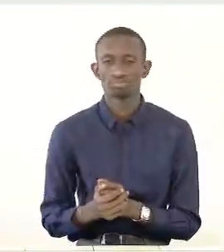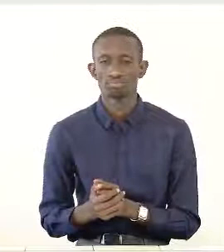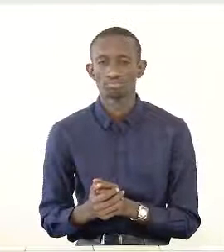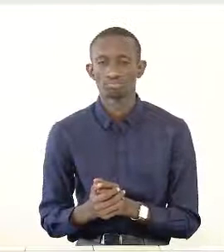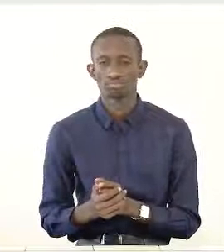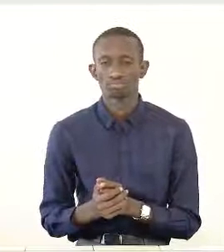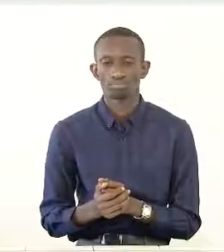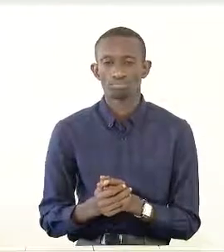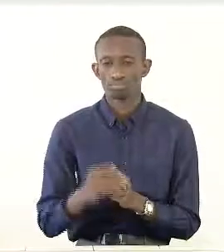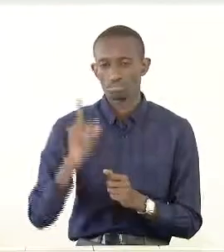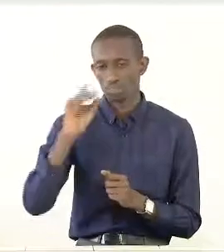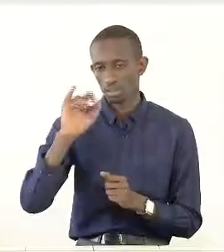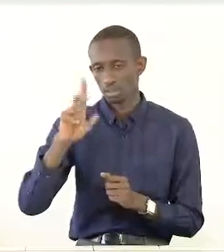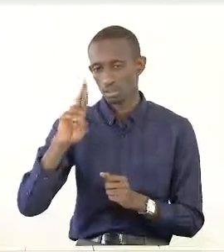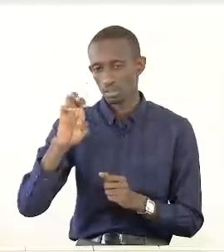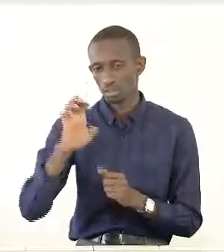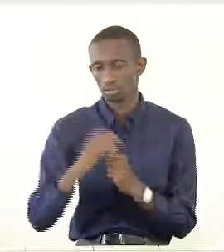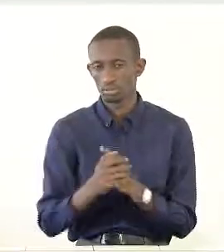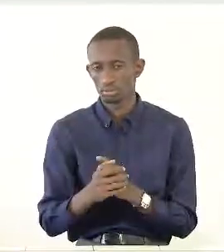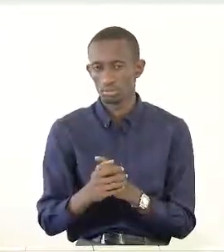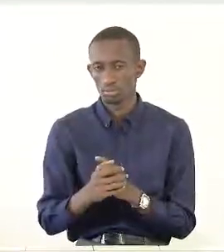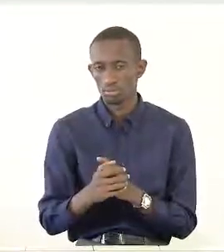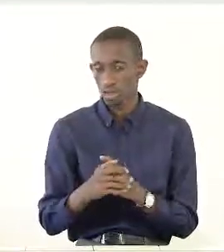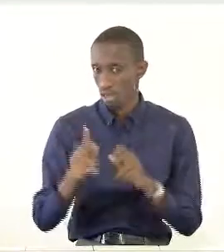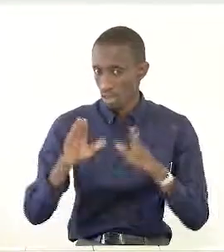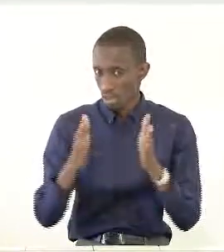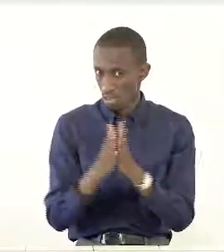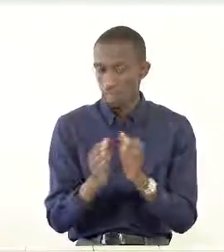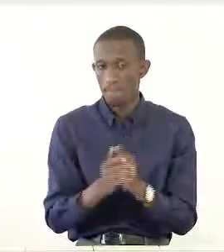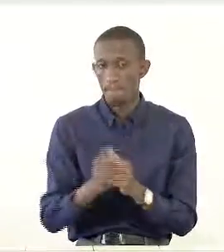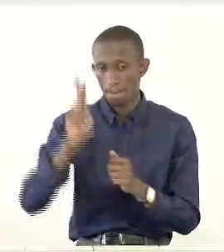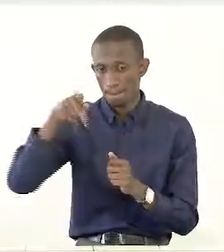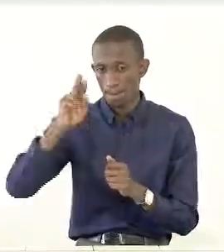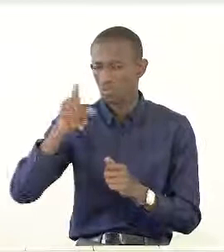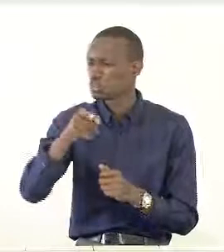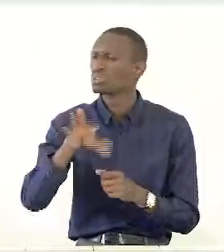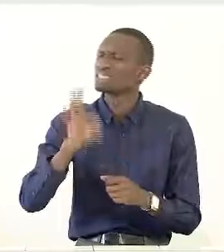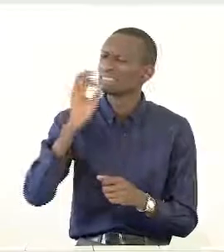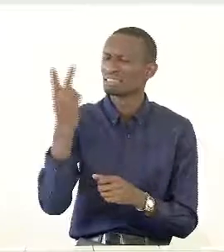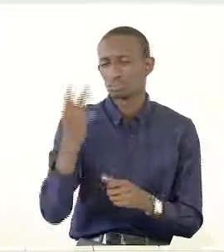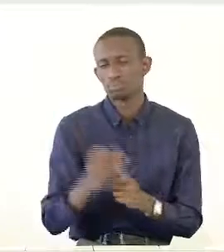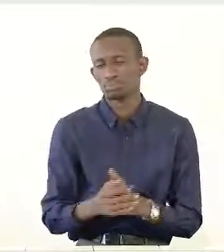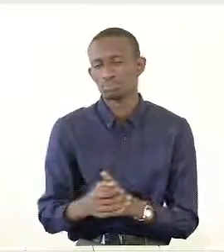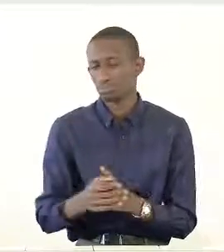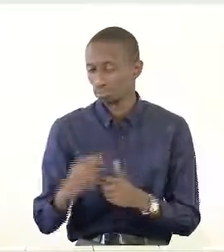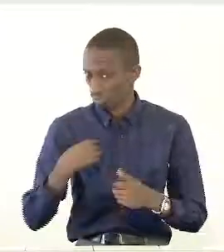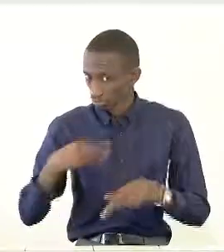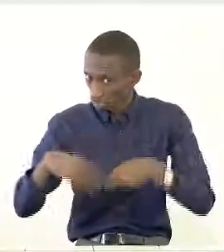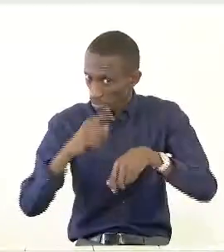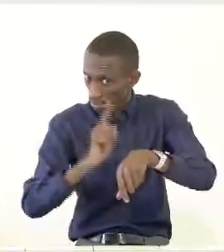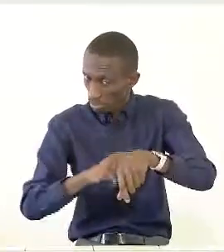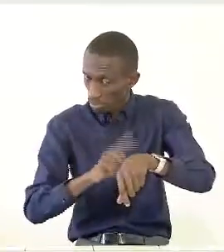derivative and the product of a function and its derivative. You choose 2. I give you 1